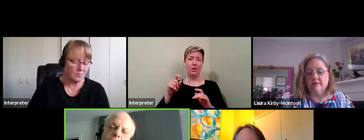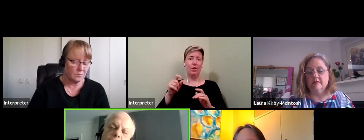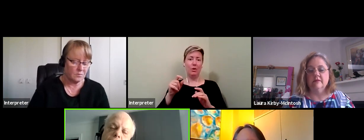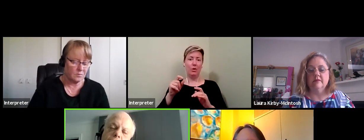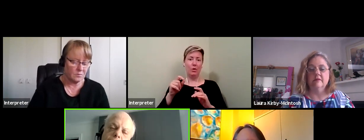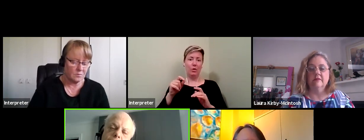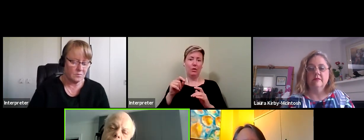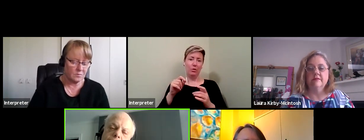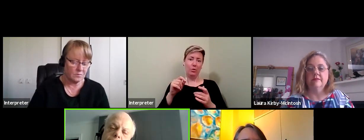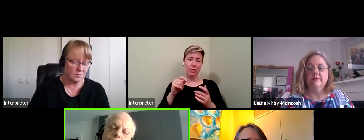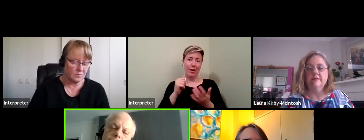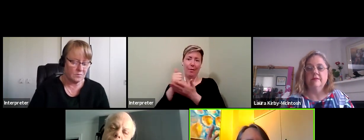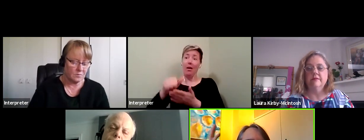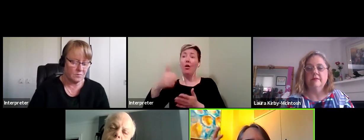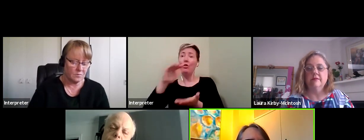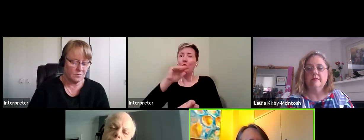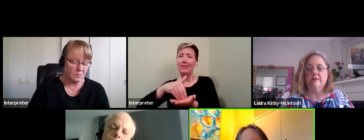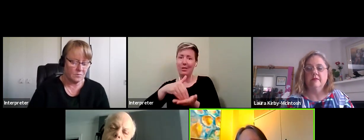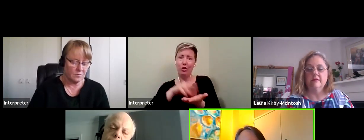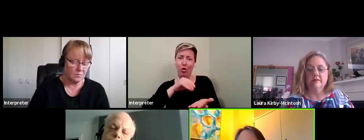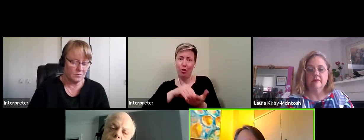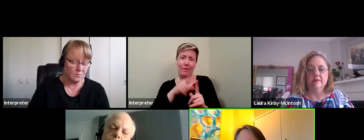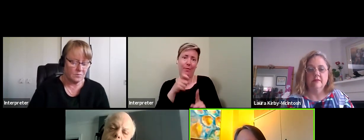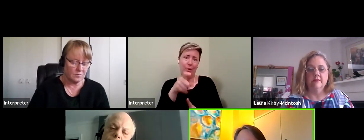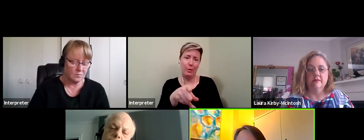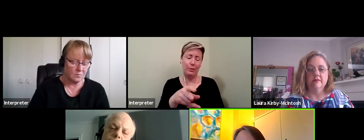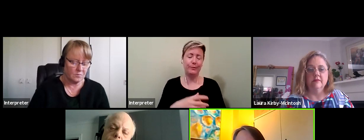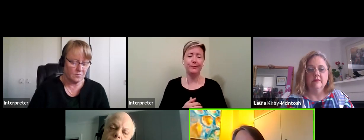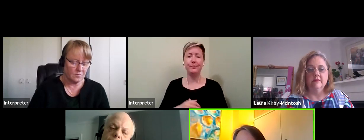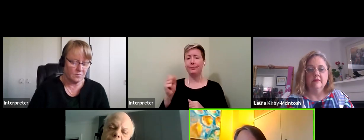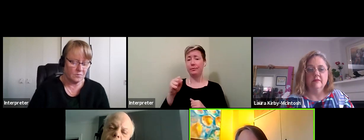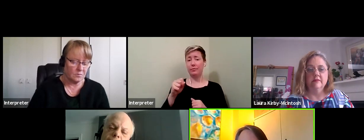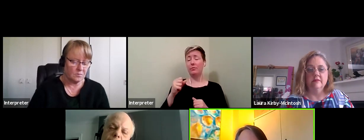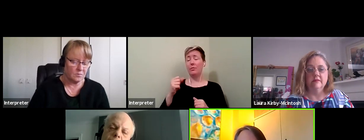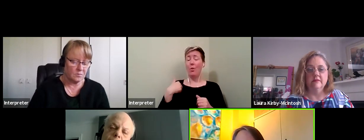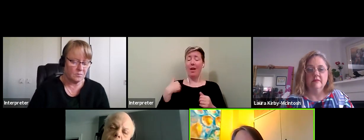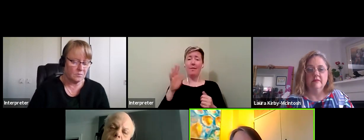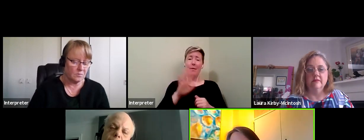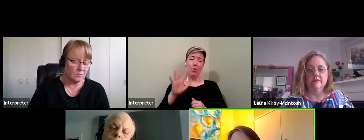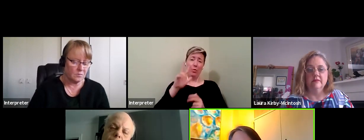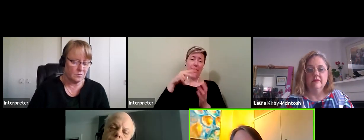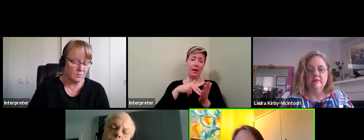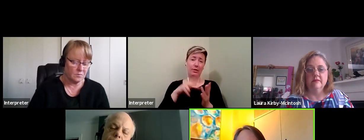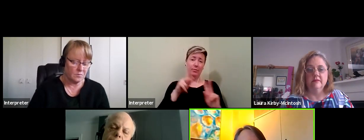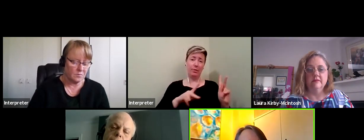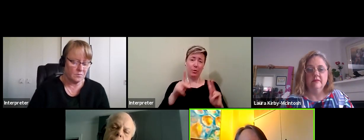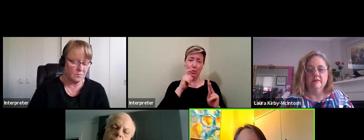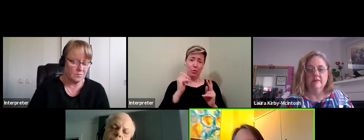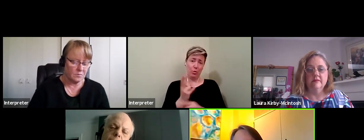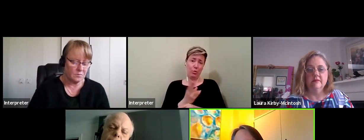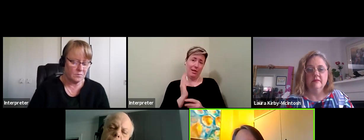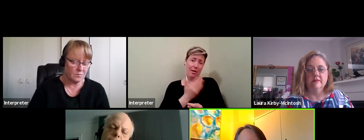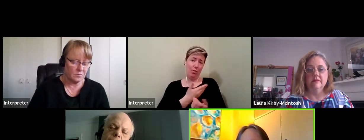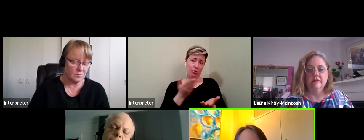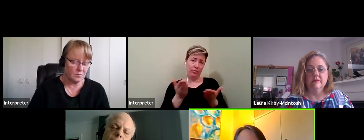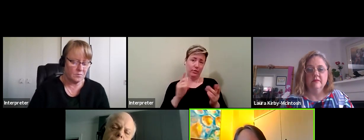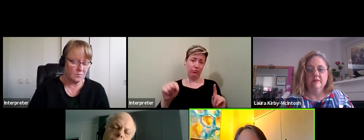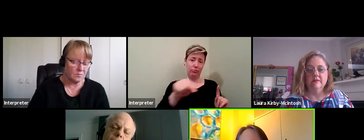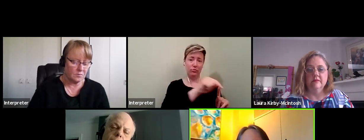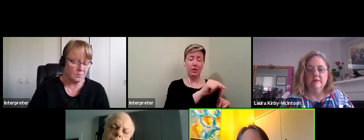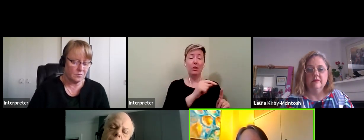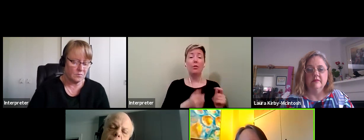already doing it. So Soundtimes has about 3,000 people who use our service, and about 70% of them are of